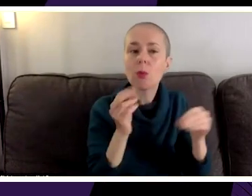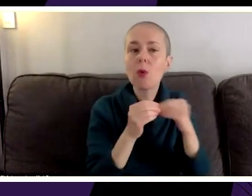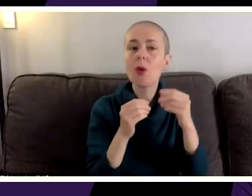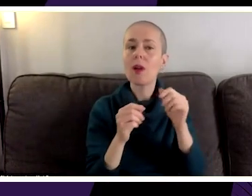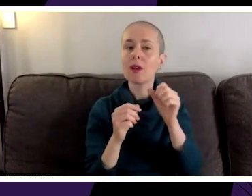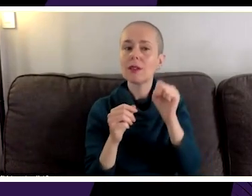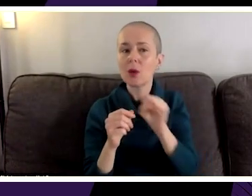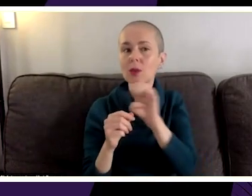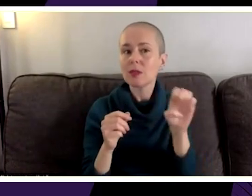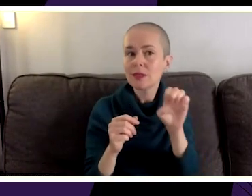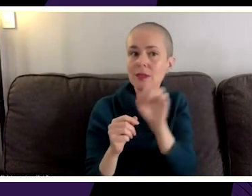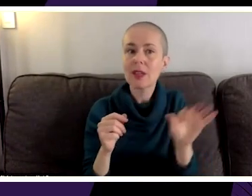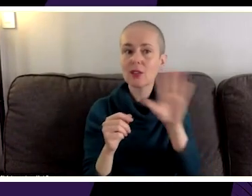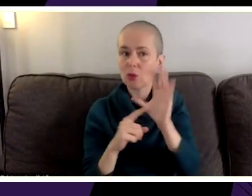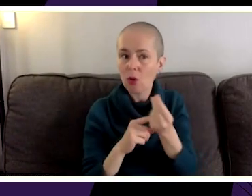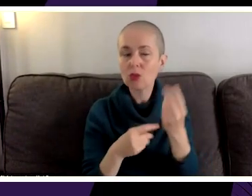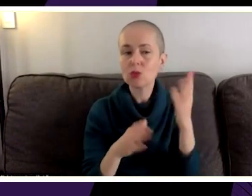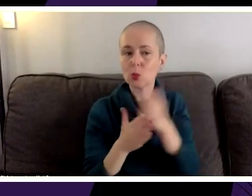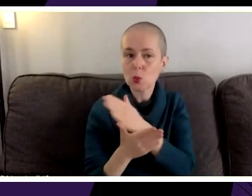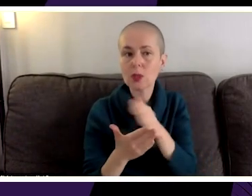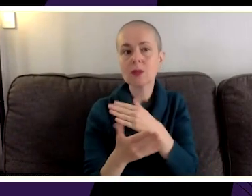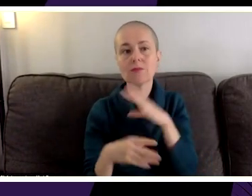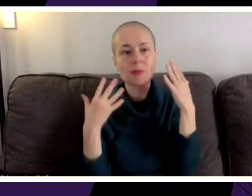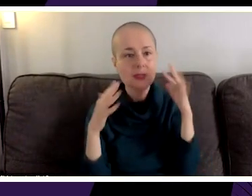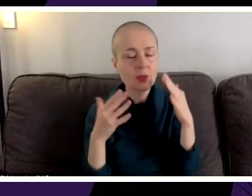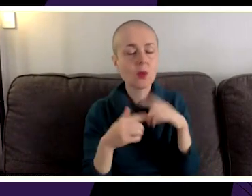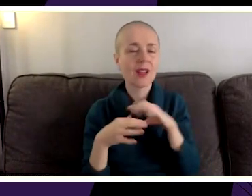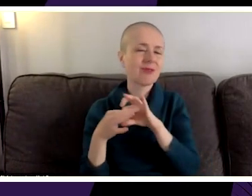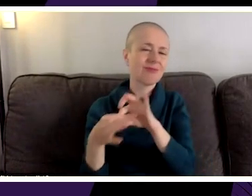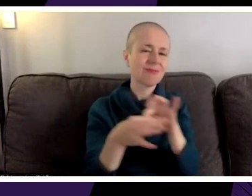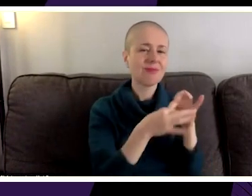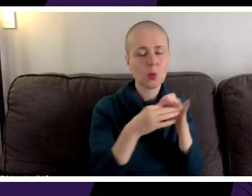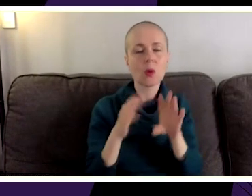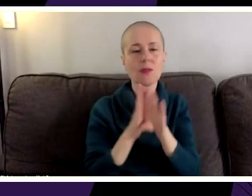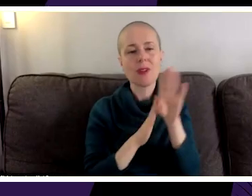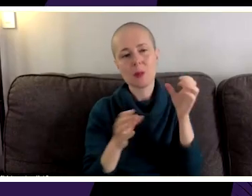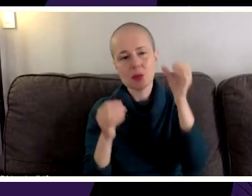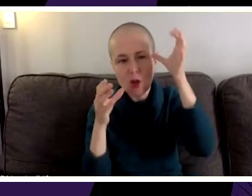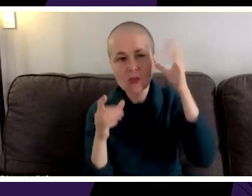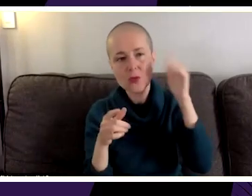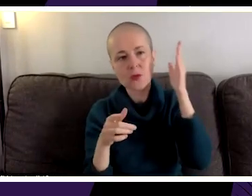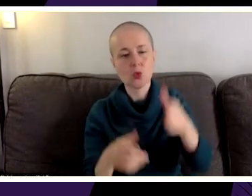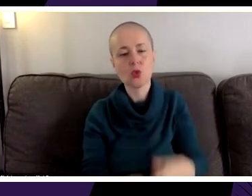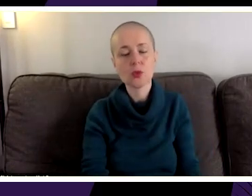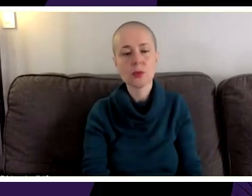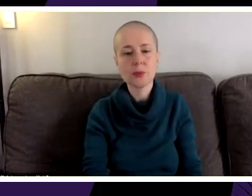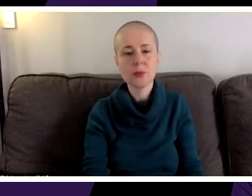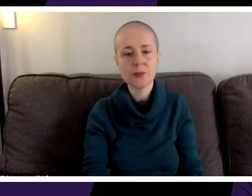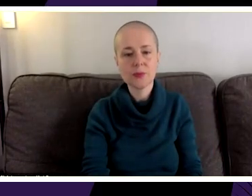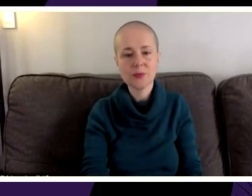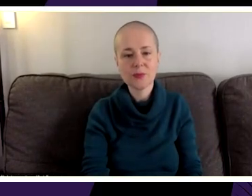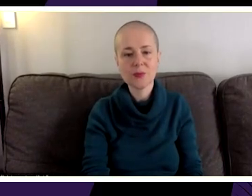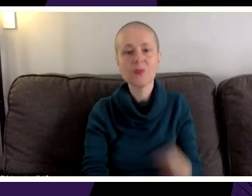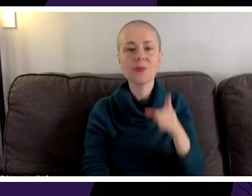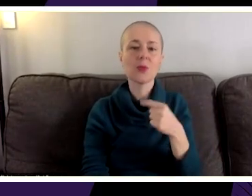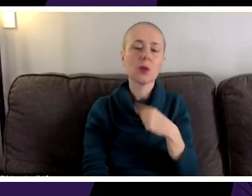a foundation for us to collaboratively become steward of this knowledge for the future. We navigate this delicate